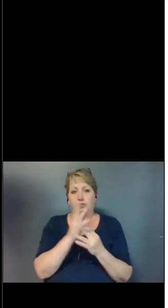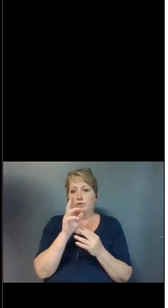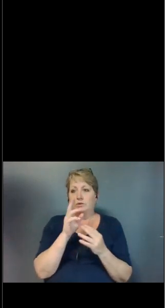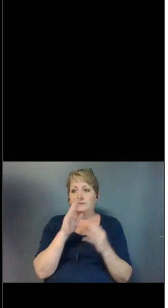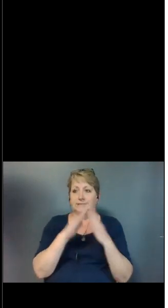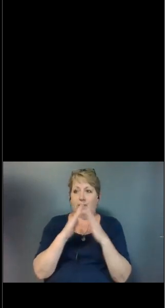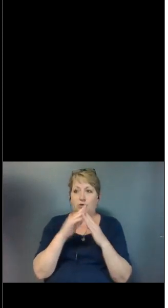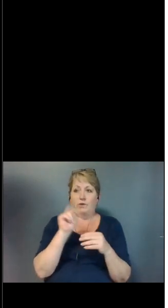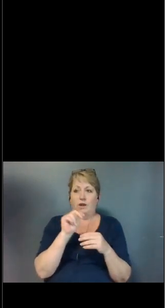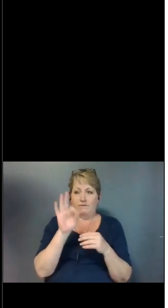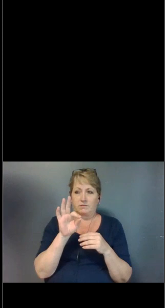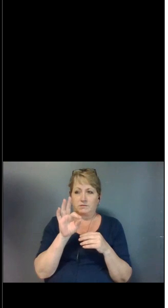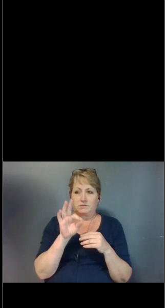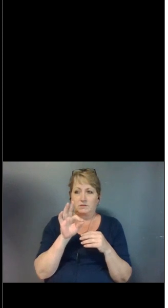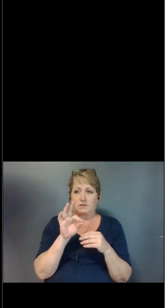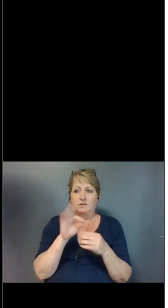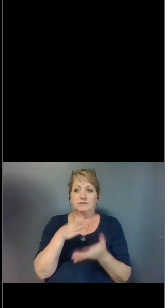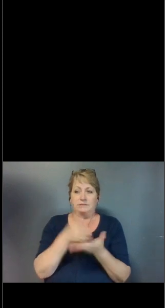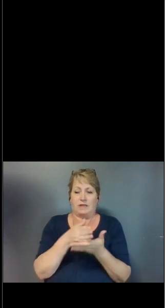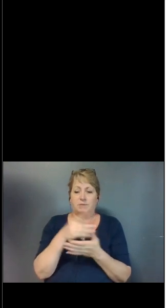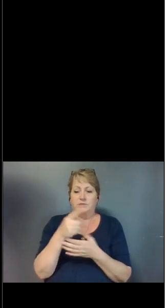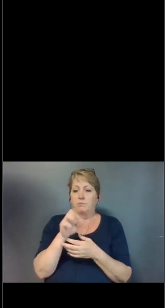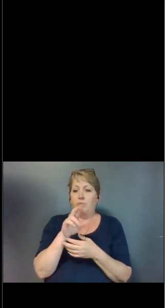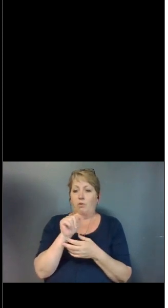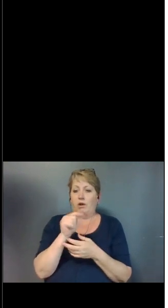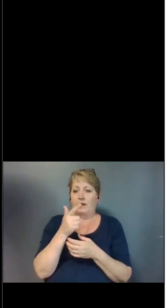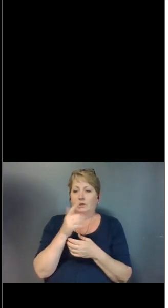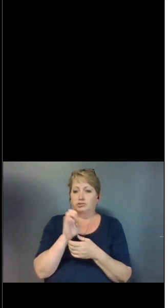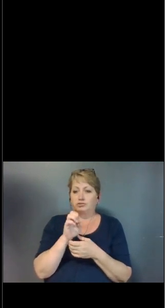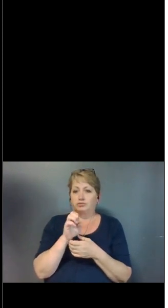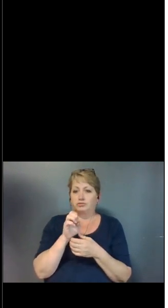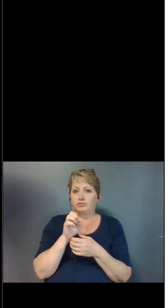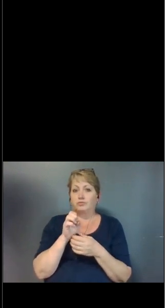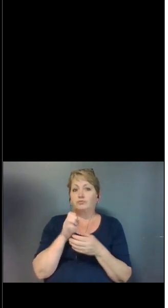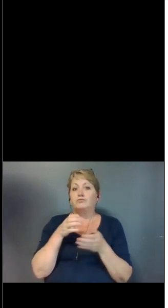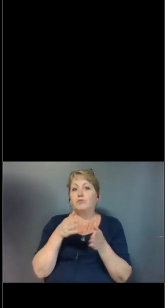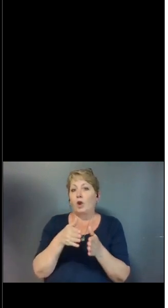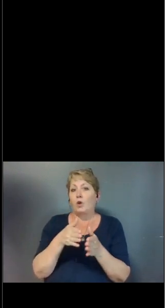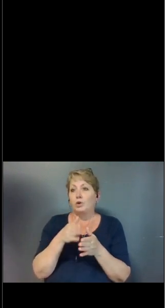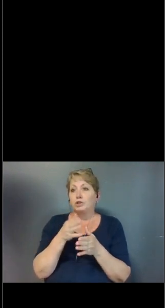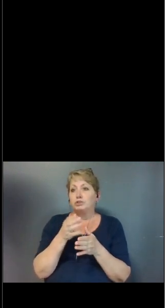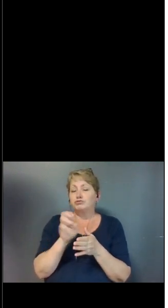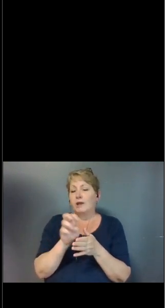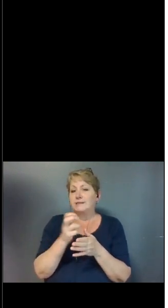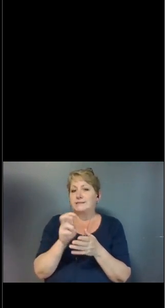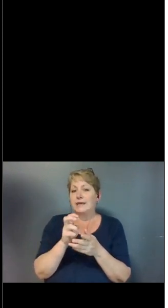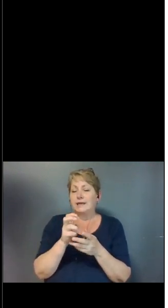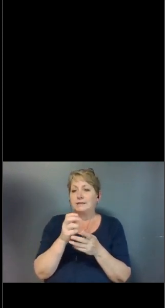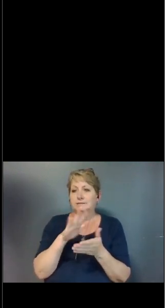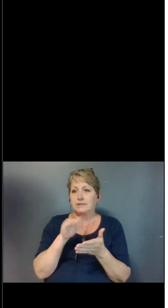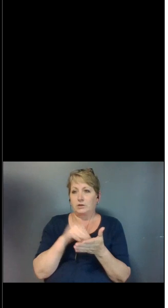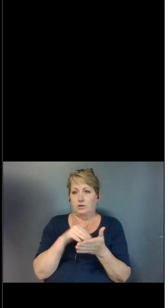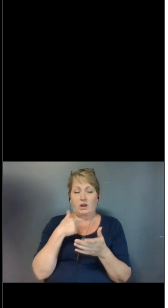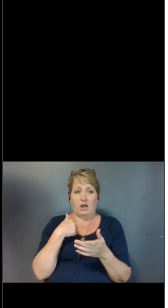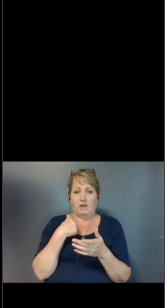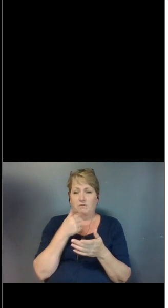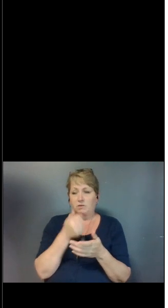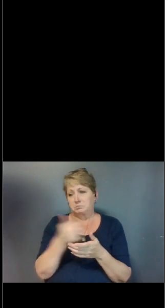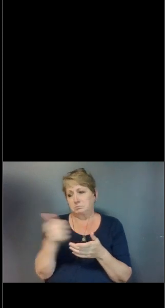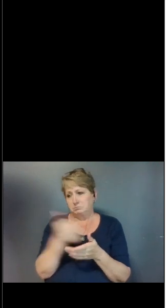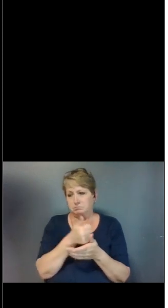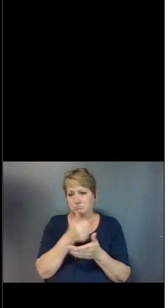at the Portage Road Transit Center. I've ridden this bus route both ways during the weekday. Many